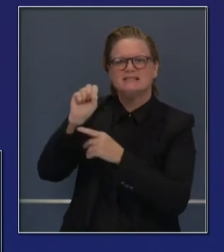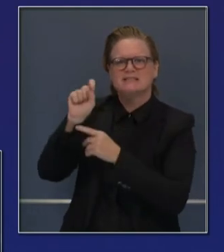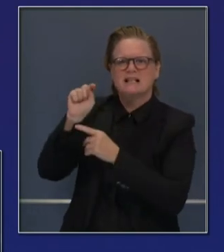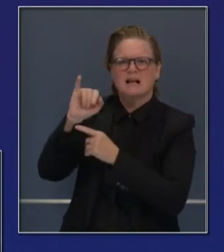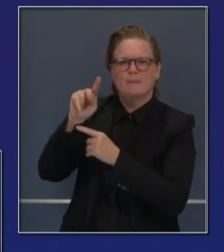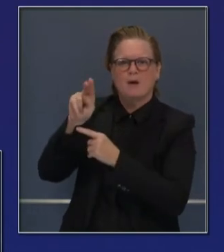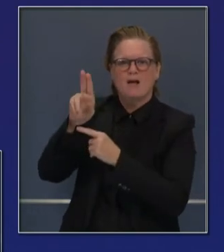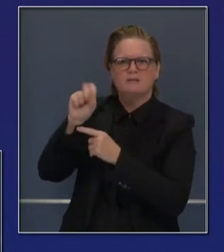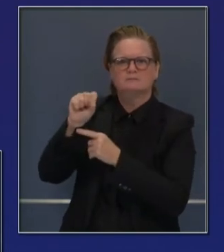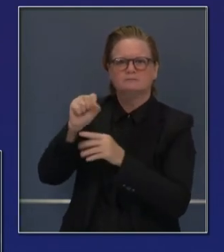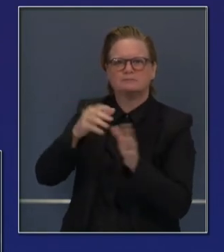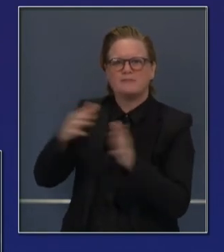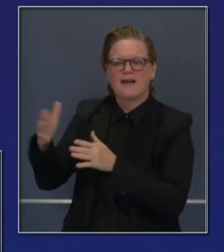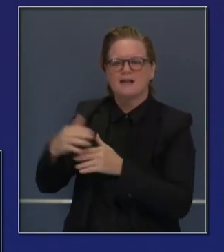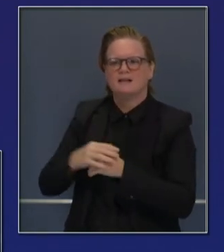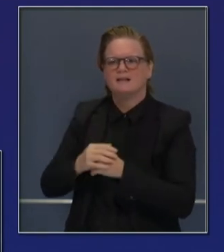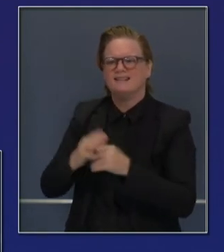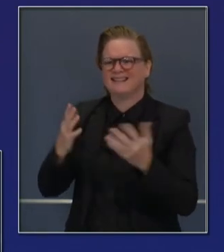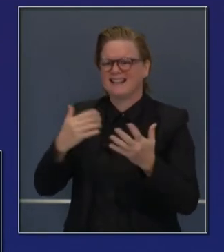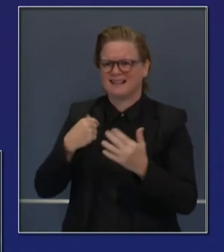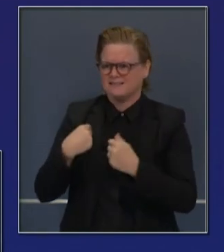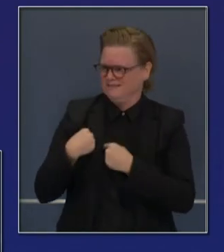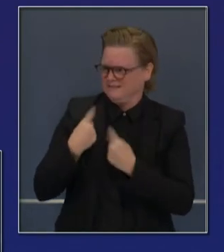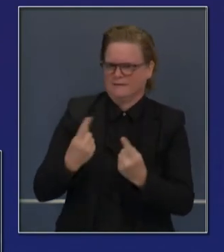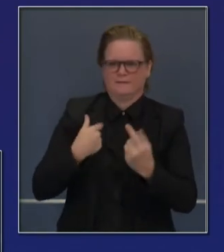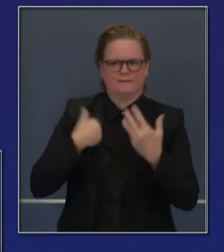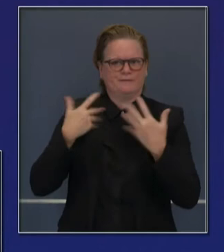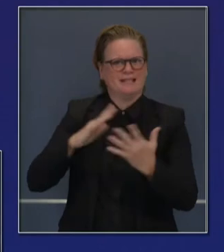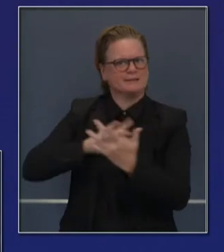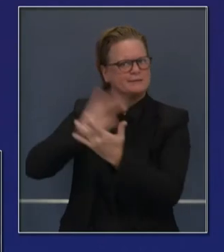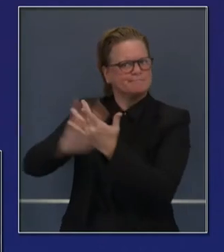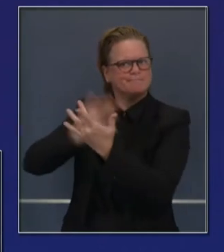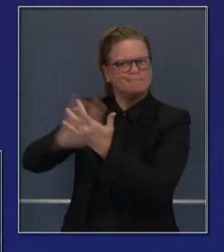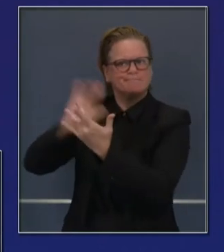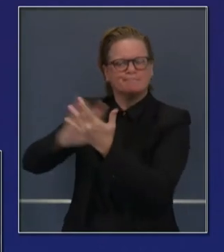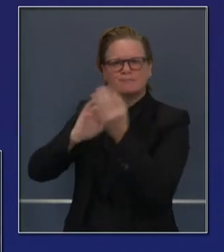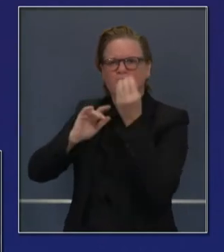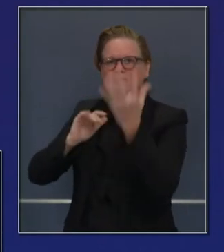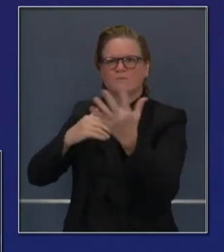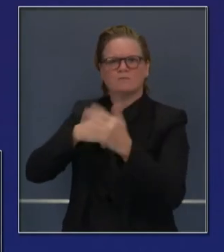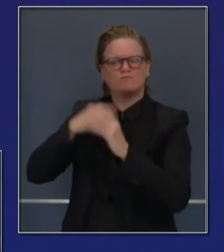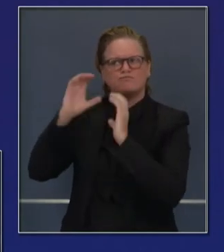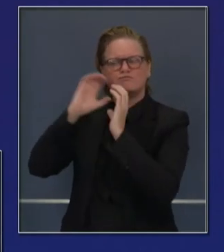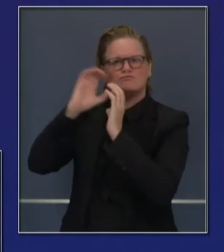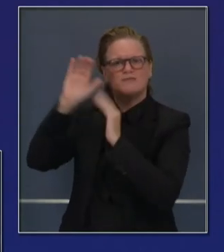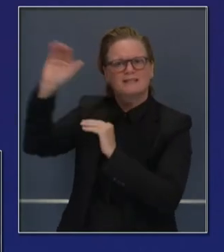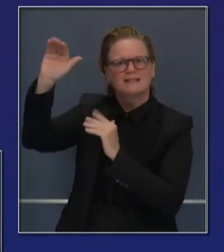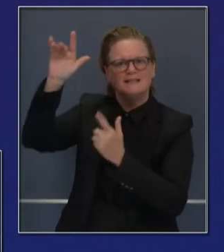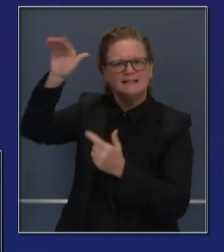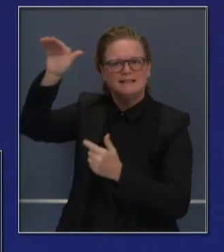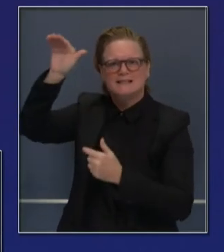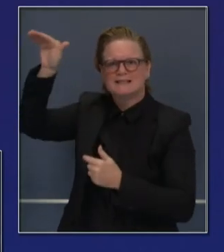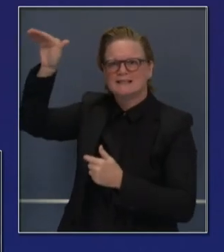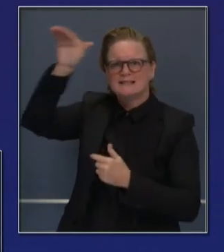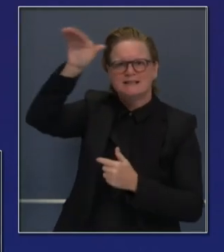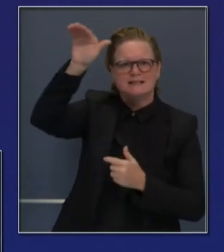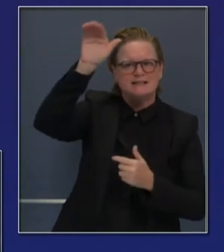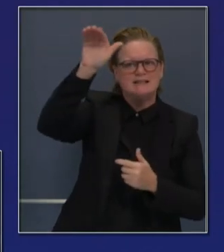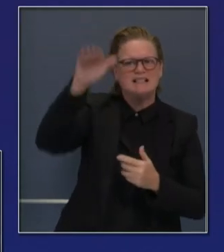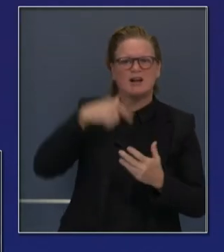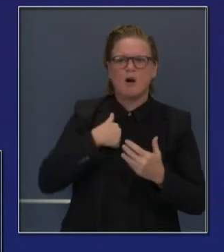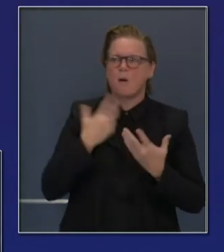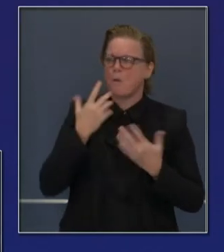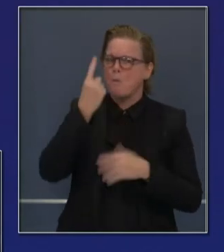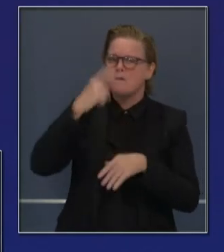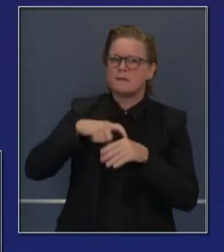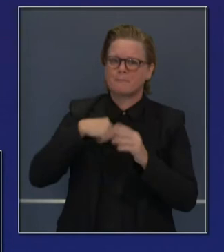been working closely with Speaker Pelosi. We have publicly made our requests known for many, many months, not least of which the last few